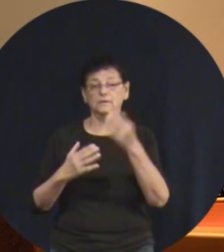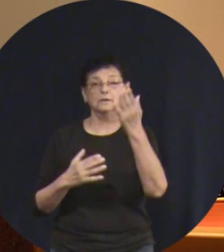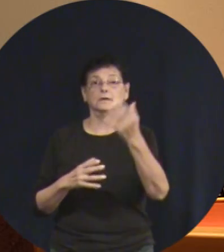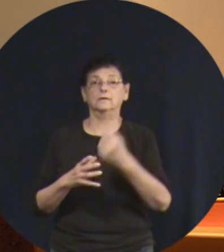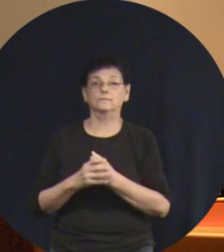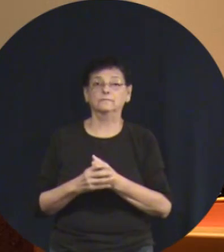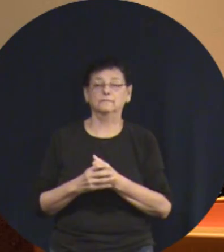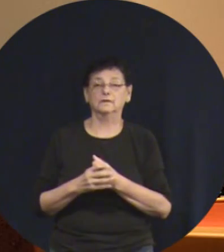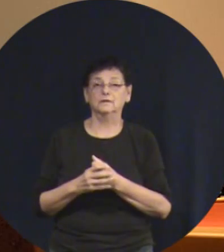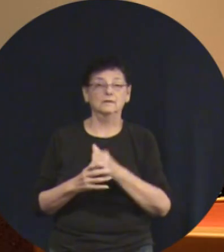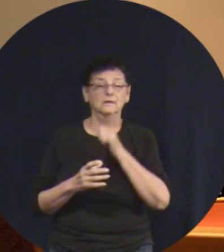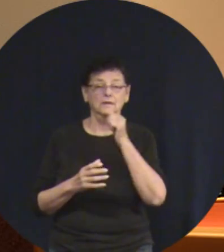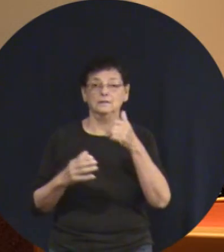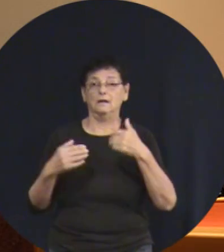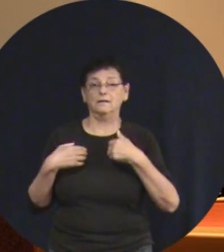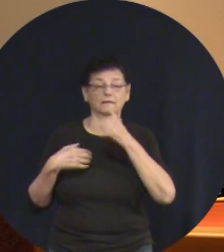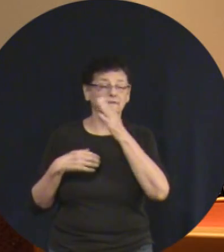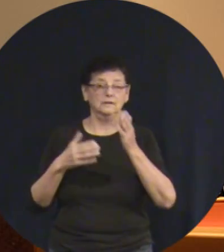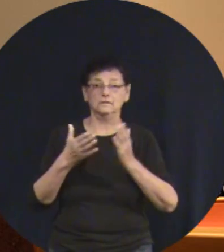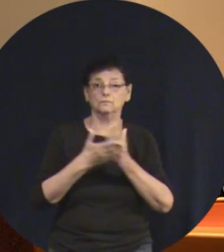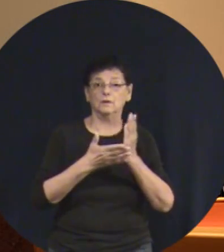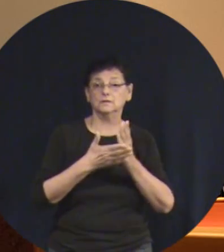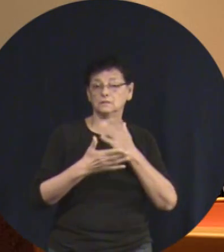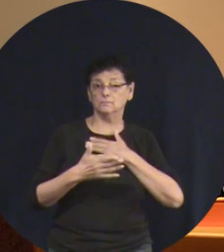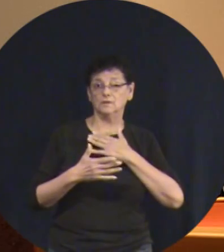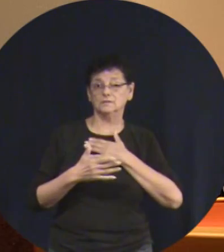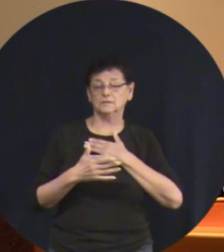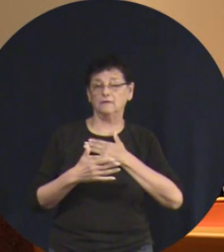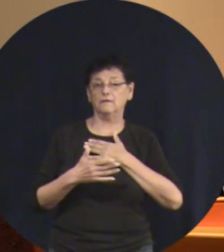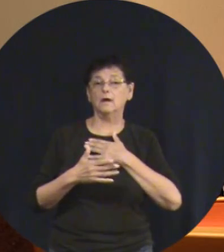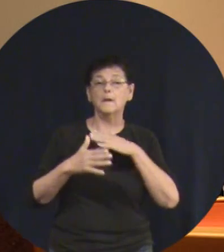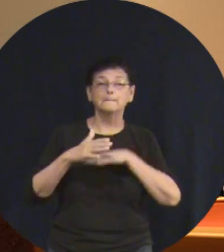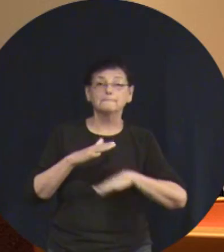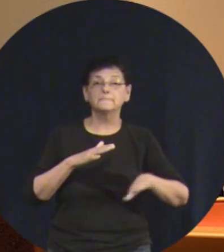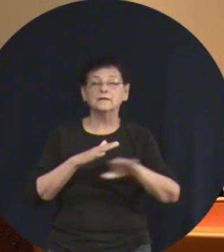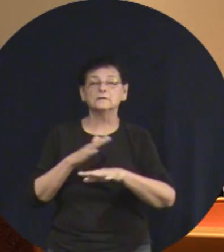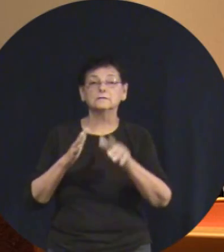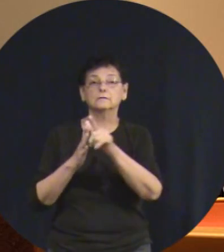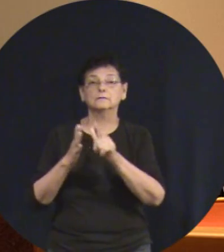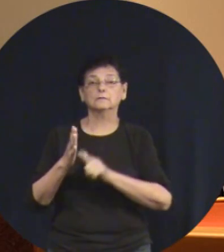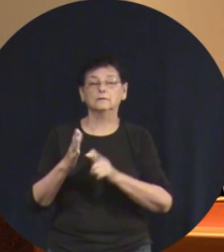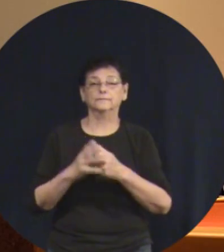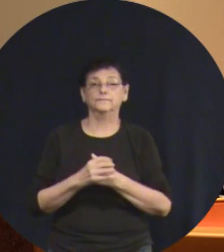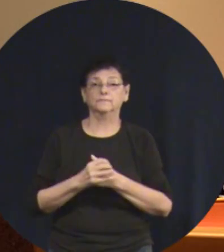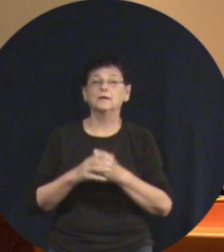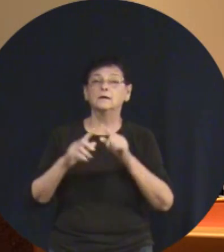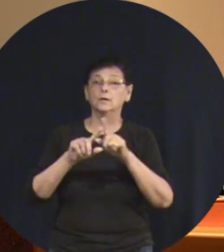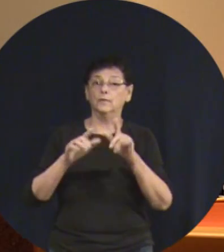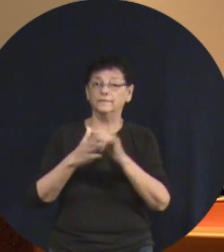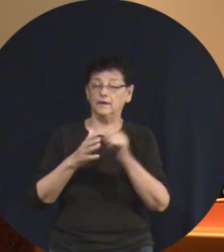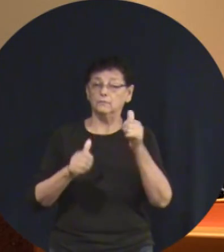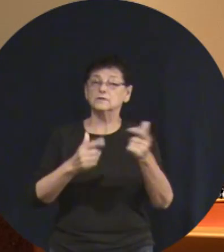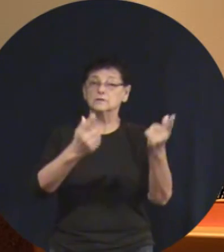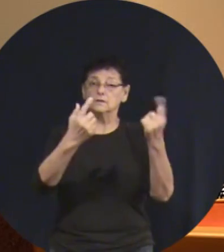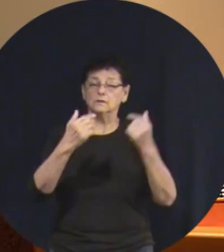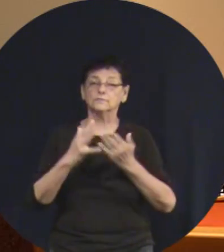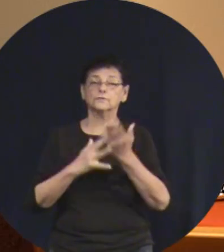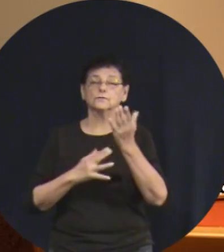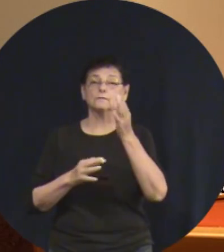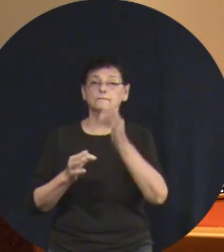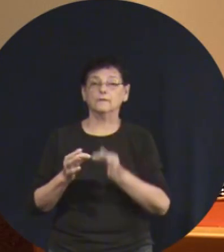him, not having any righteousness of my own based on the law, but that which comes